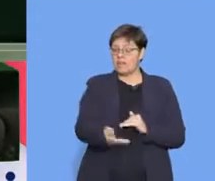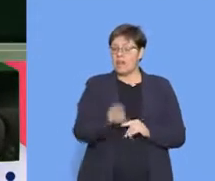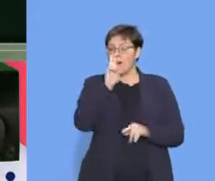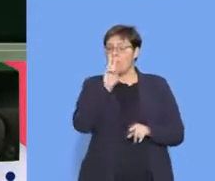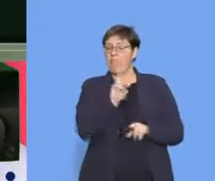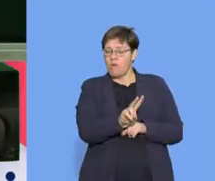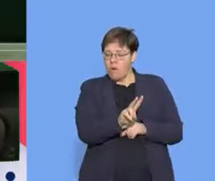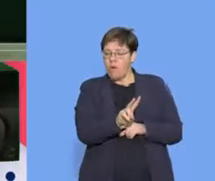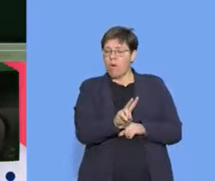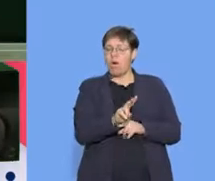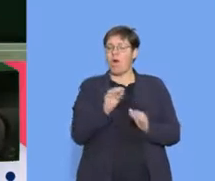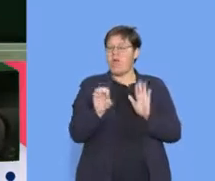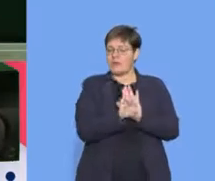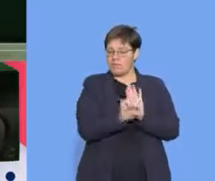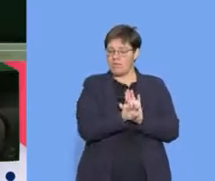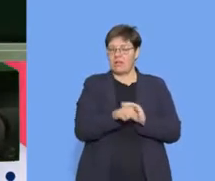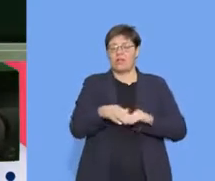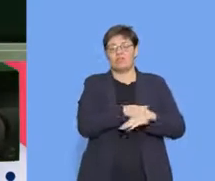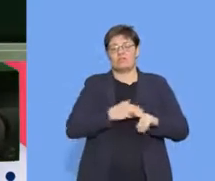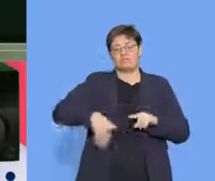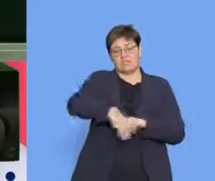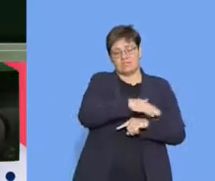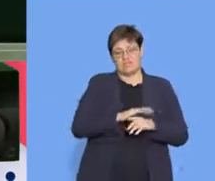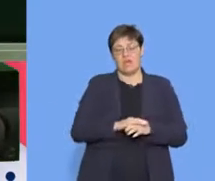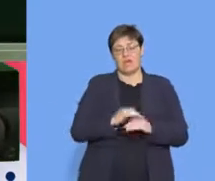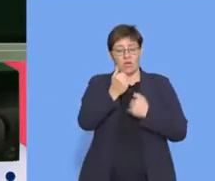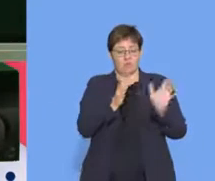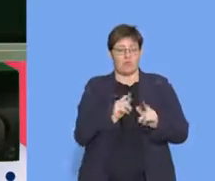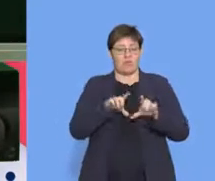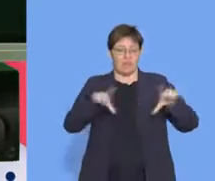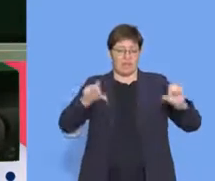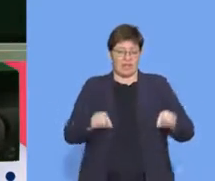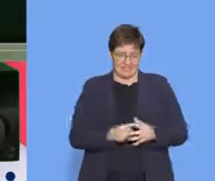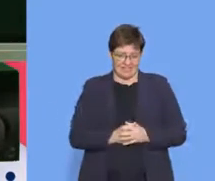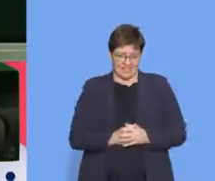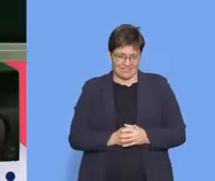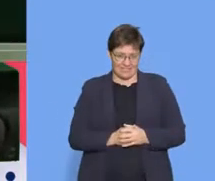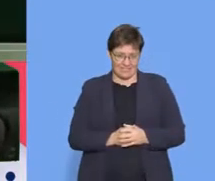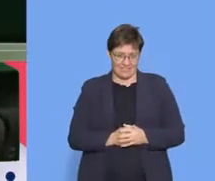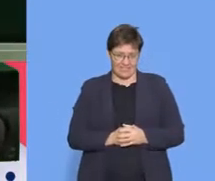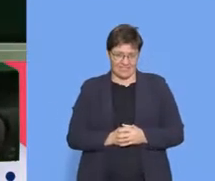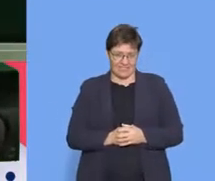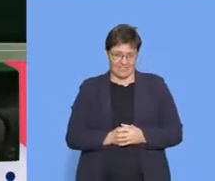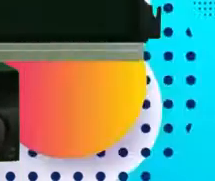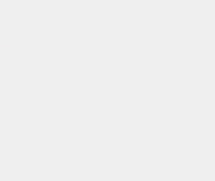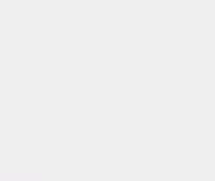we will look at some more practical examples of the surface area of a cube and rectangular prism. See you soon.